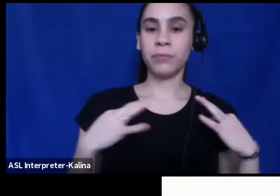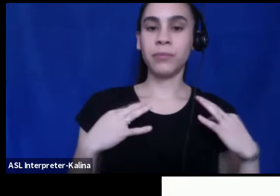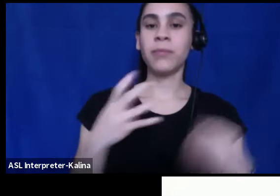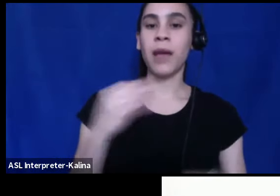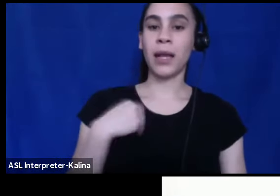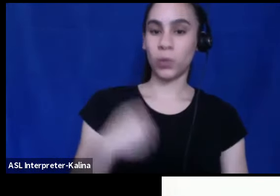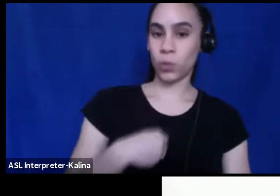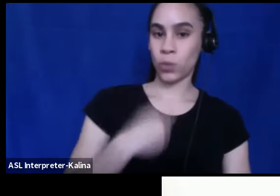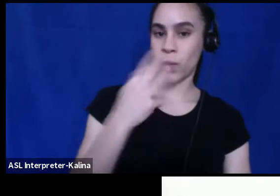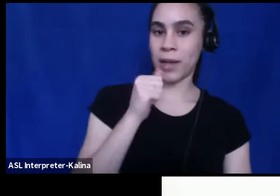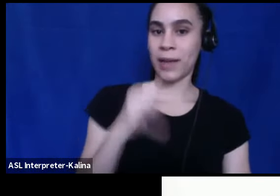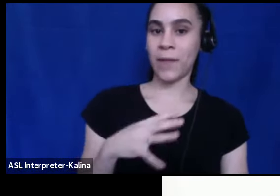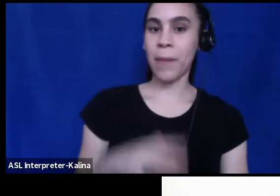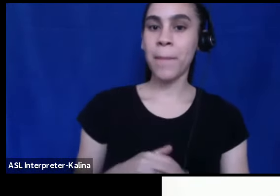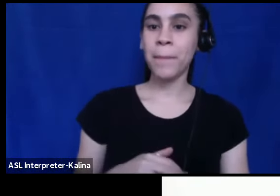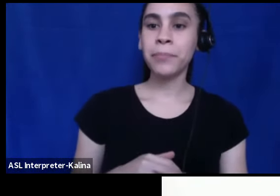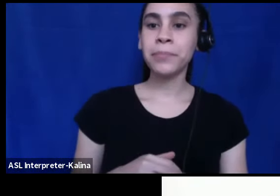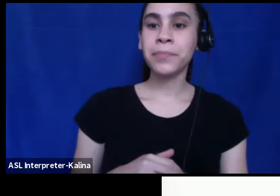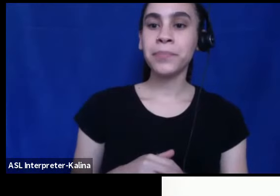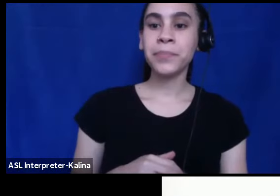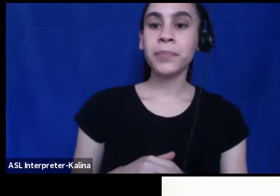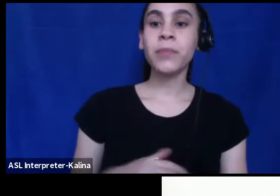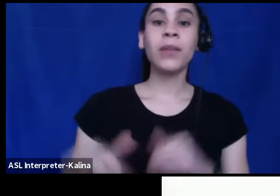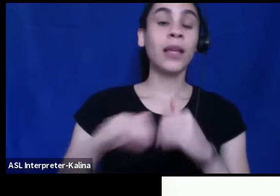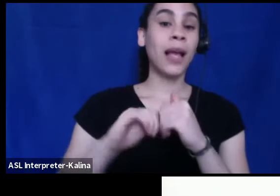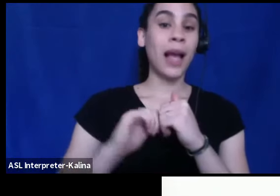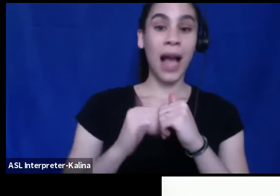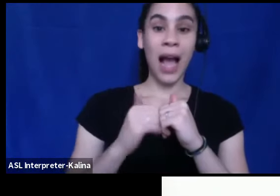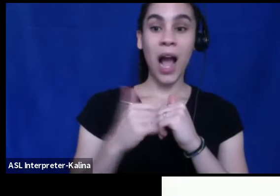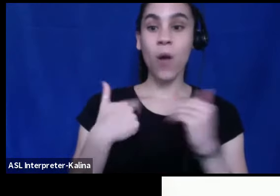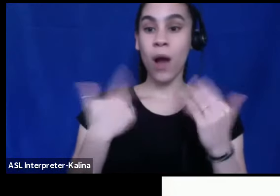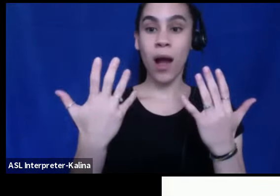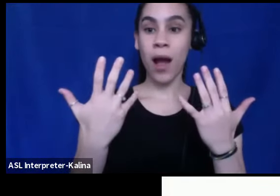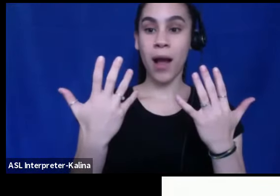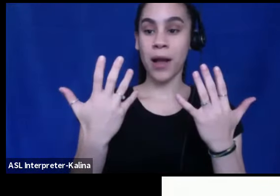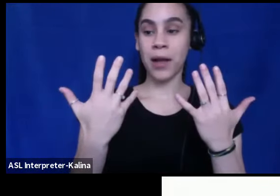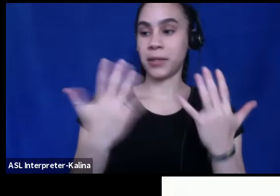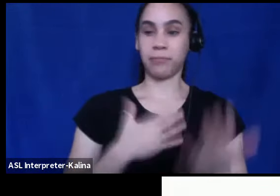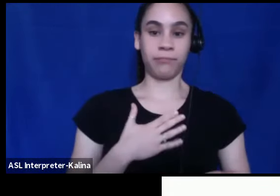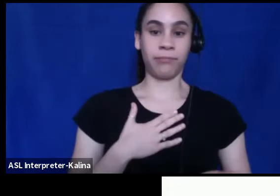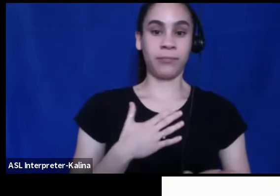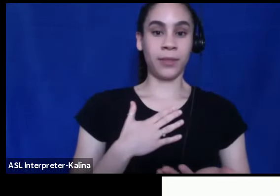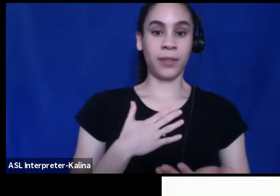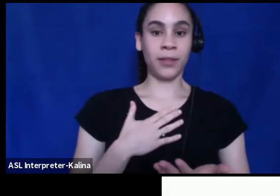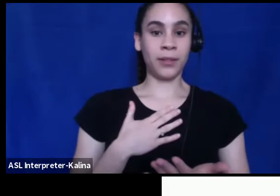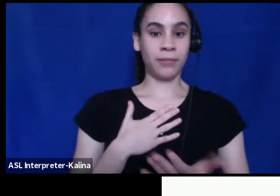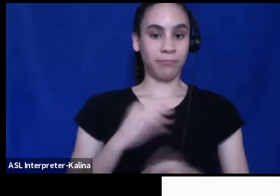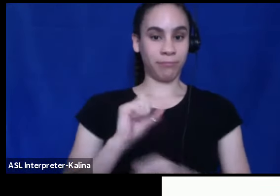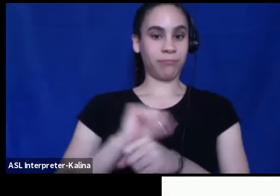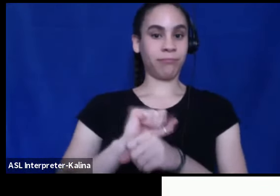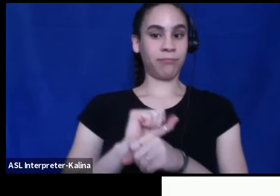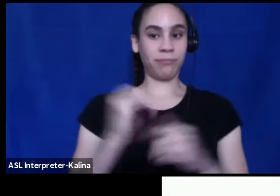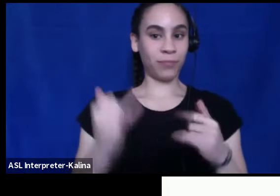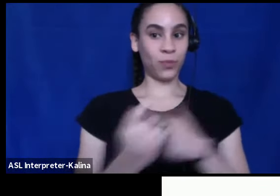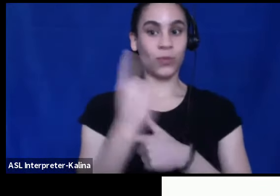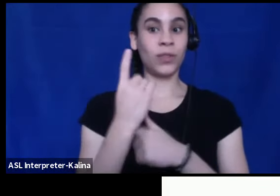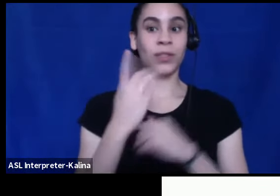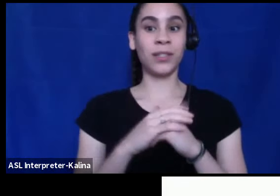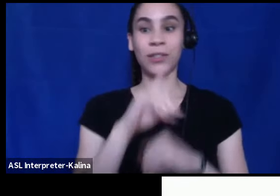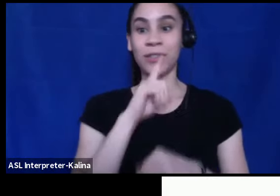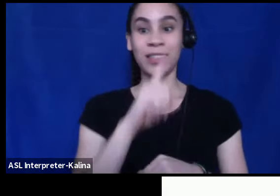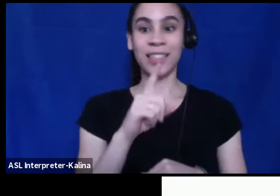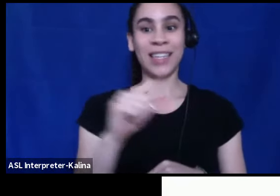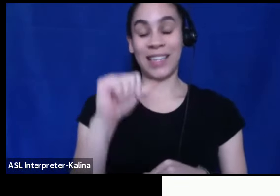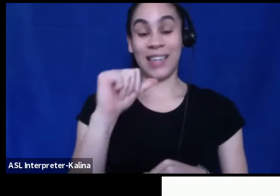female. And how I came about to do what I do, honestly, came by just not something I